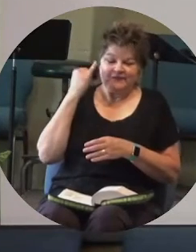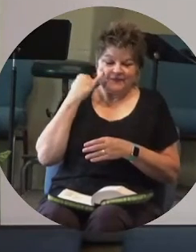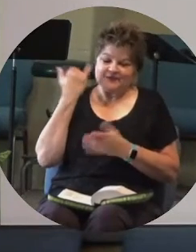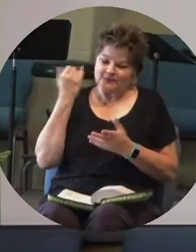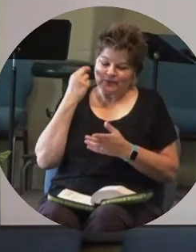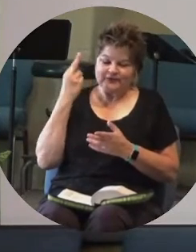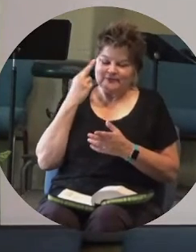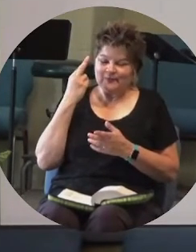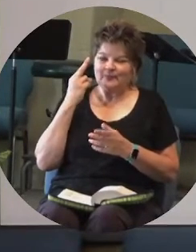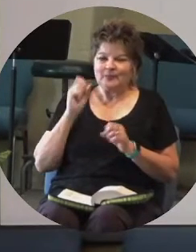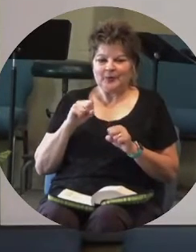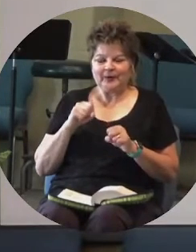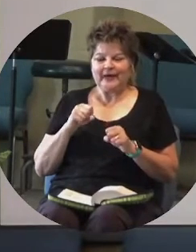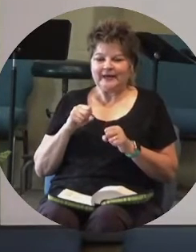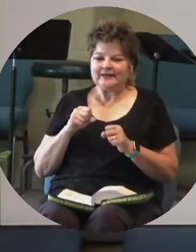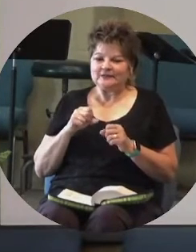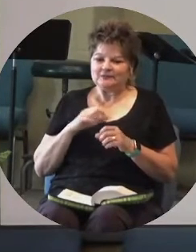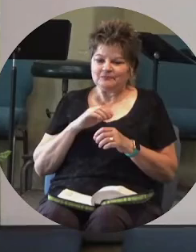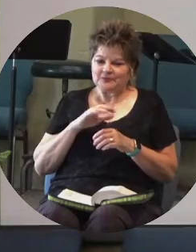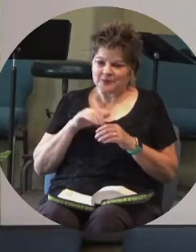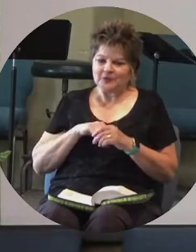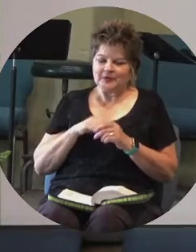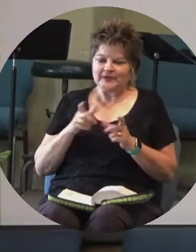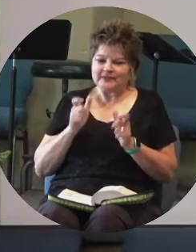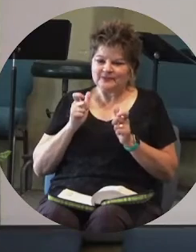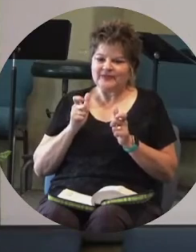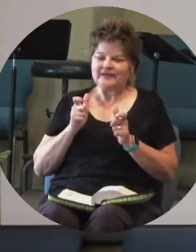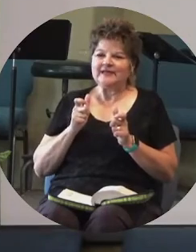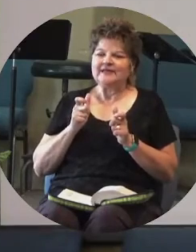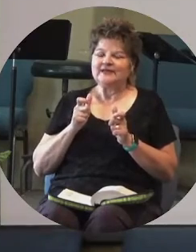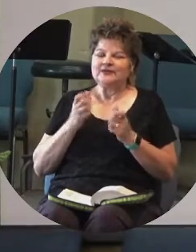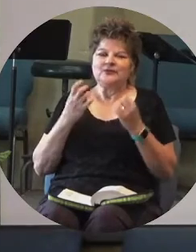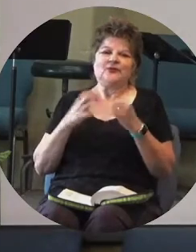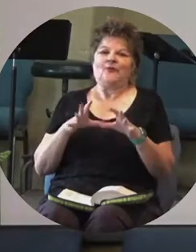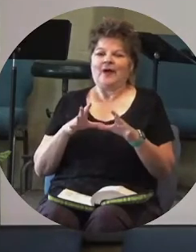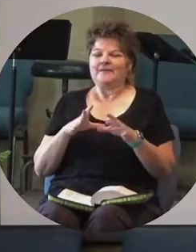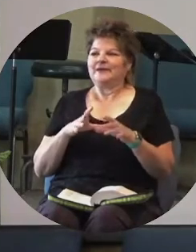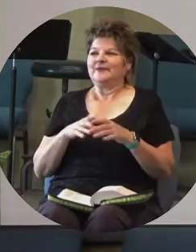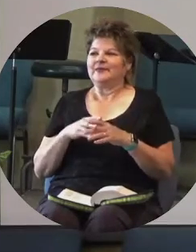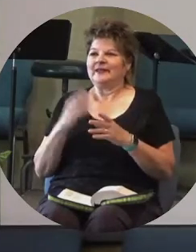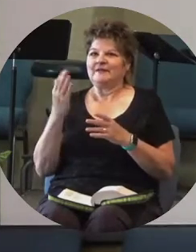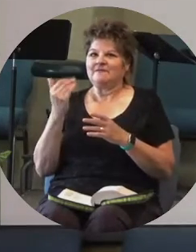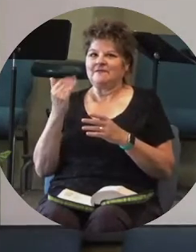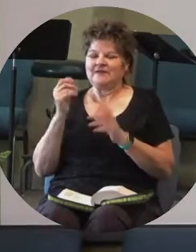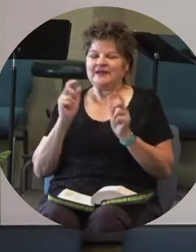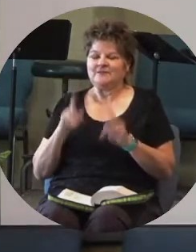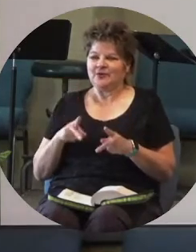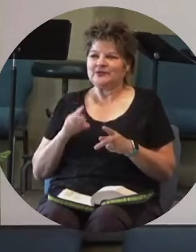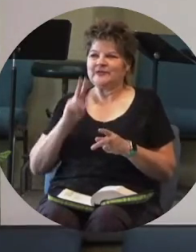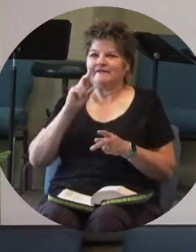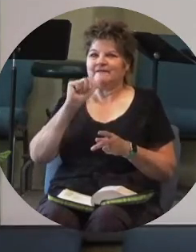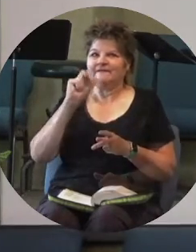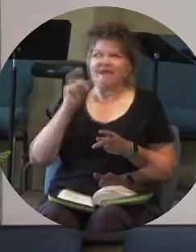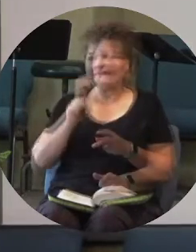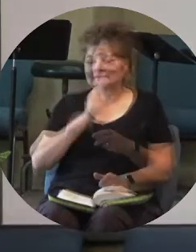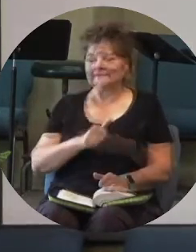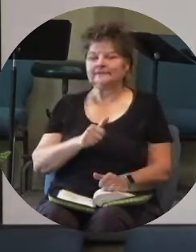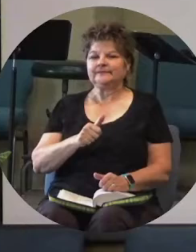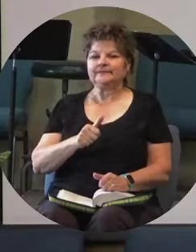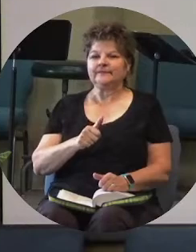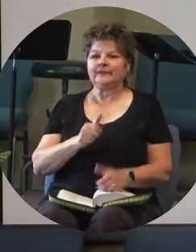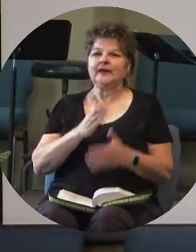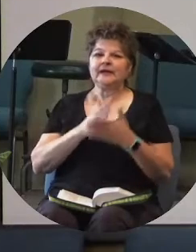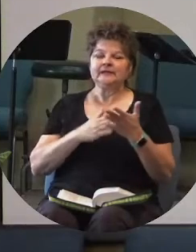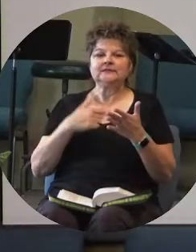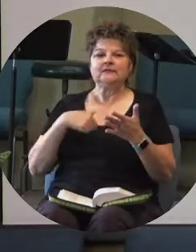speed. But so you don't want me driving a 15 past. And you guys go, whoa, Ray, stop. Because it's like, no, I'm going, woo. Some of us